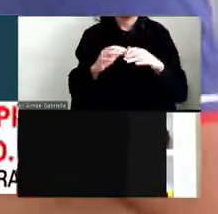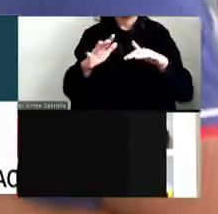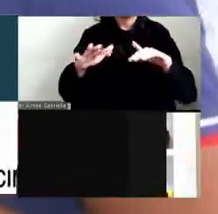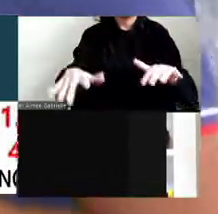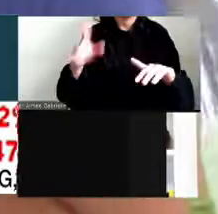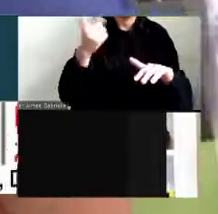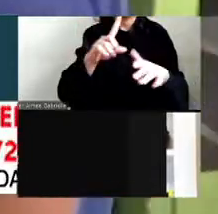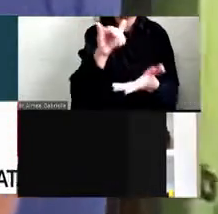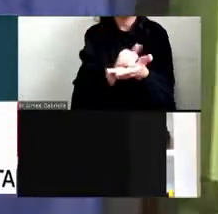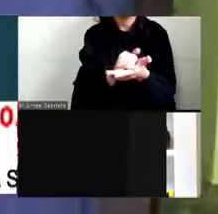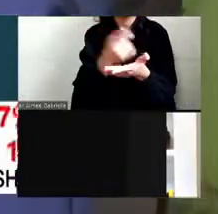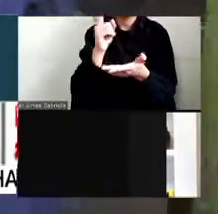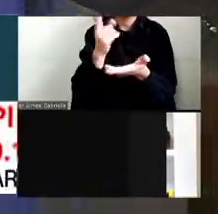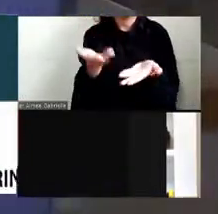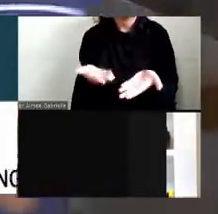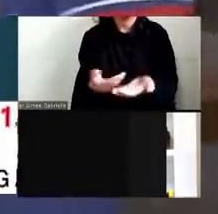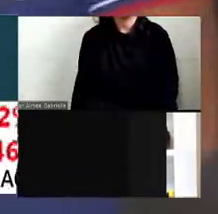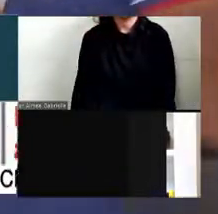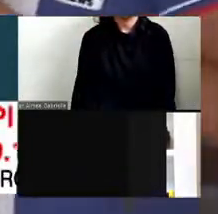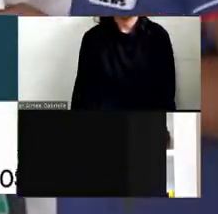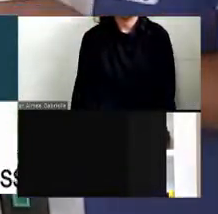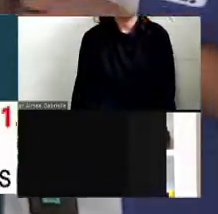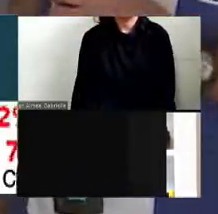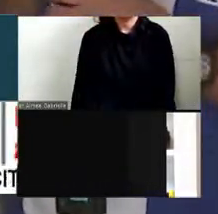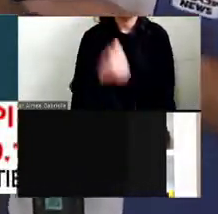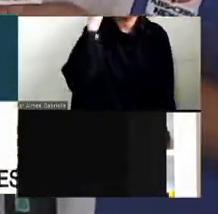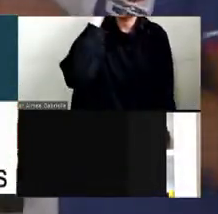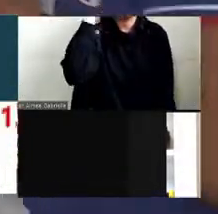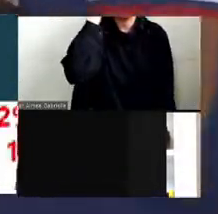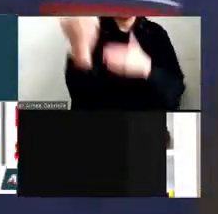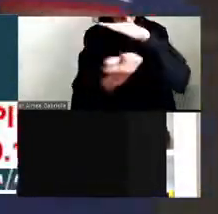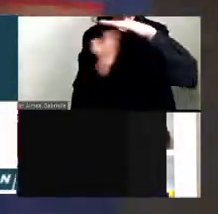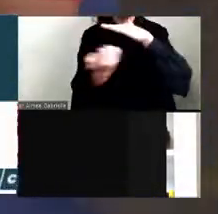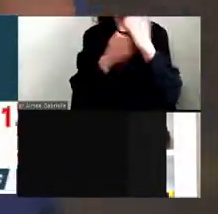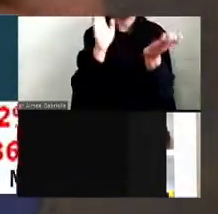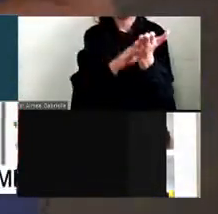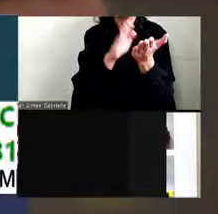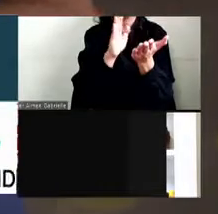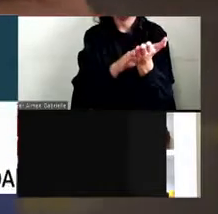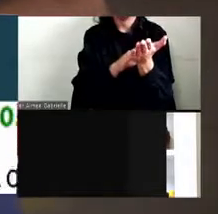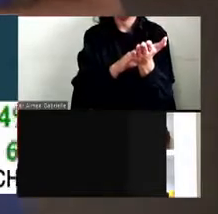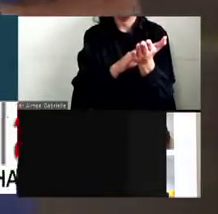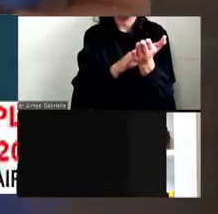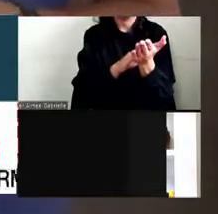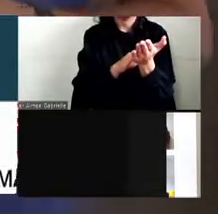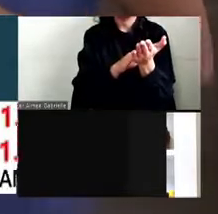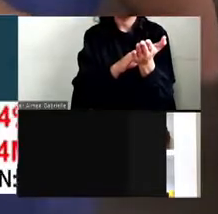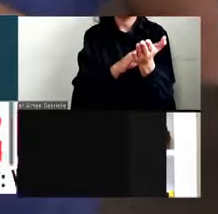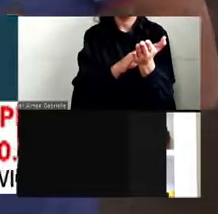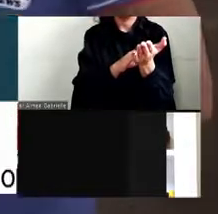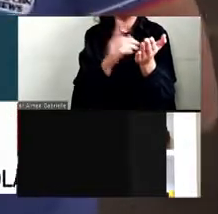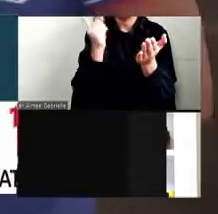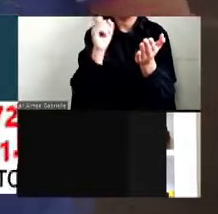of the precincts here at Andres Soriano Memorial Elementary School. And the usual Board of Election Inspectors that we